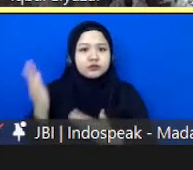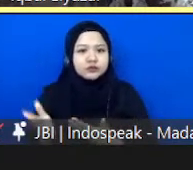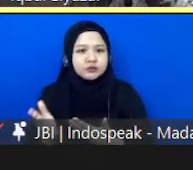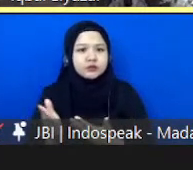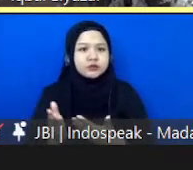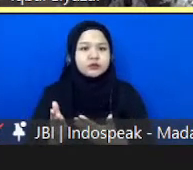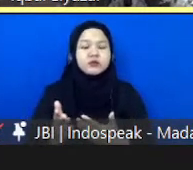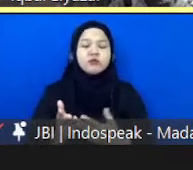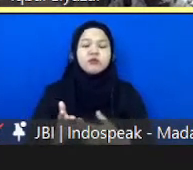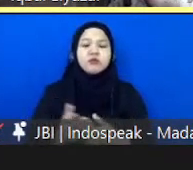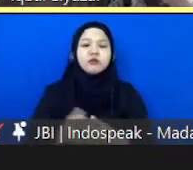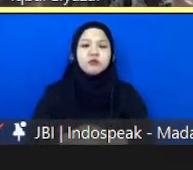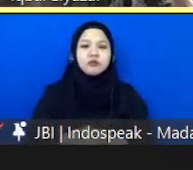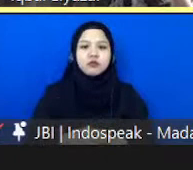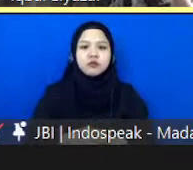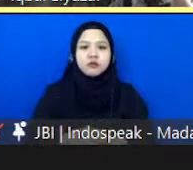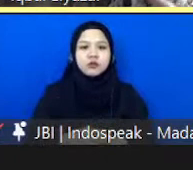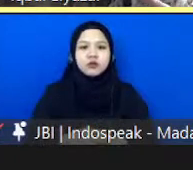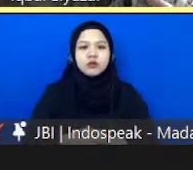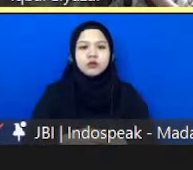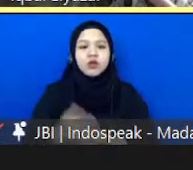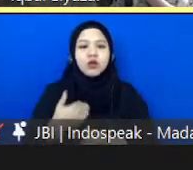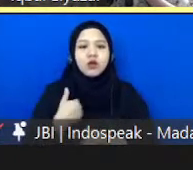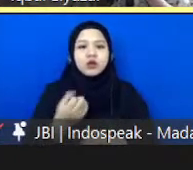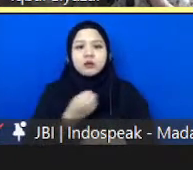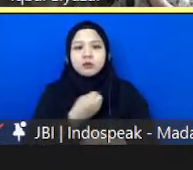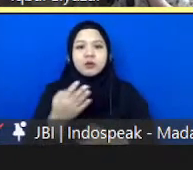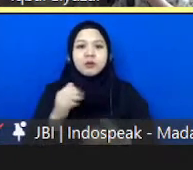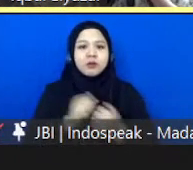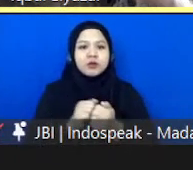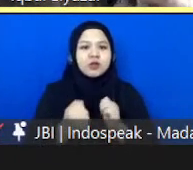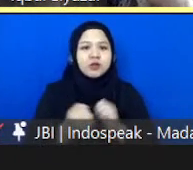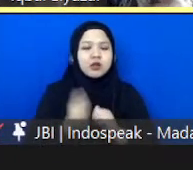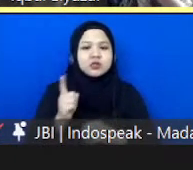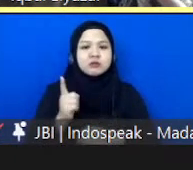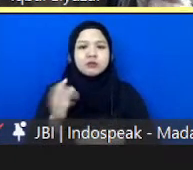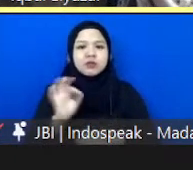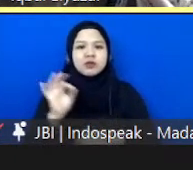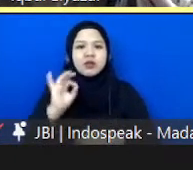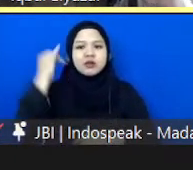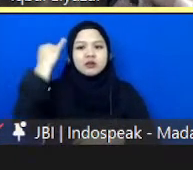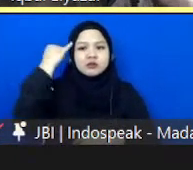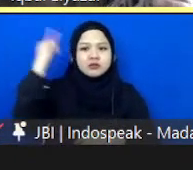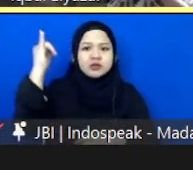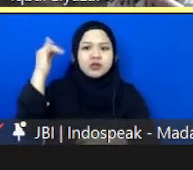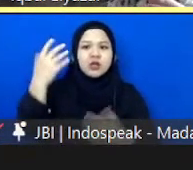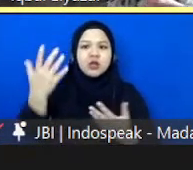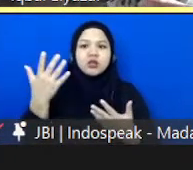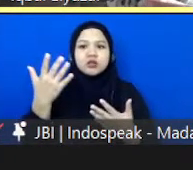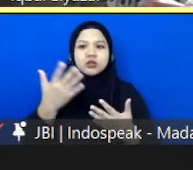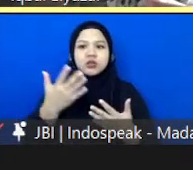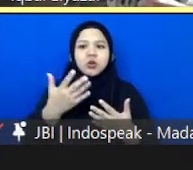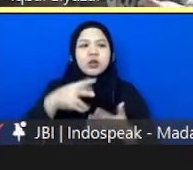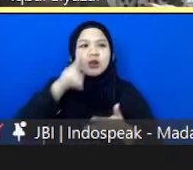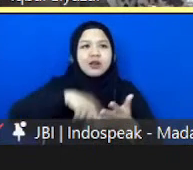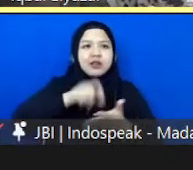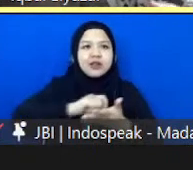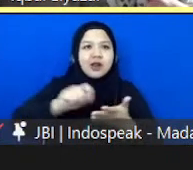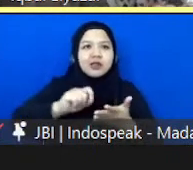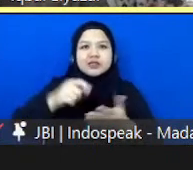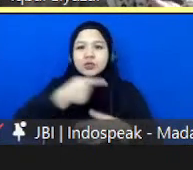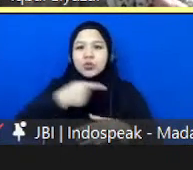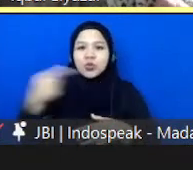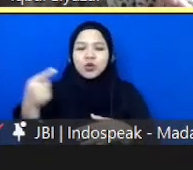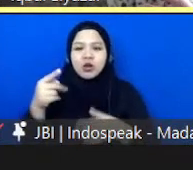we find there is a problem because there is no incentive or literacy. It means that probably